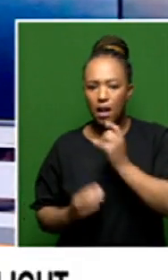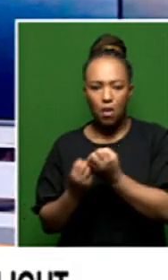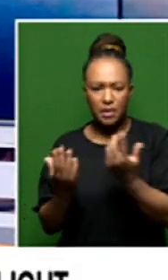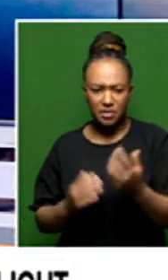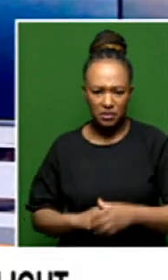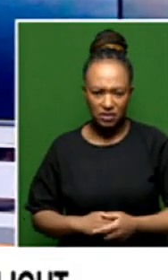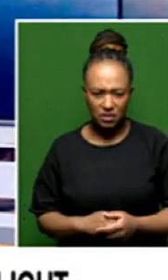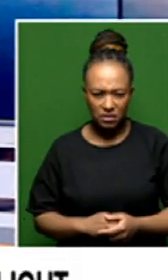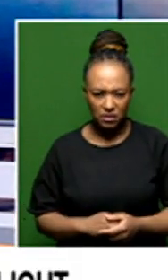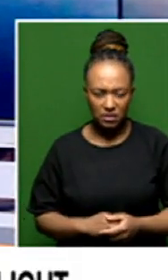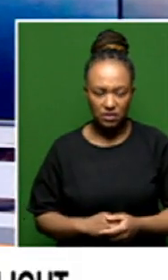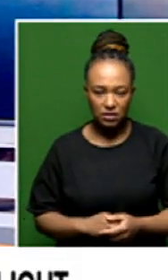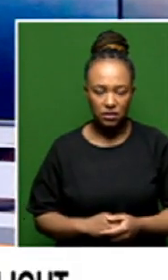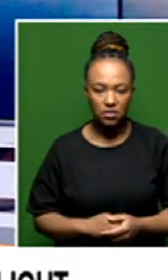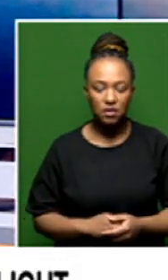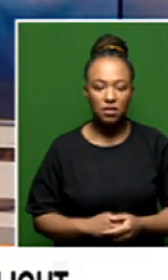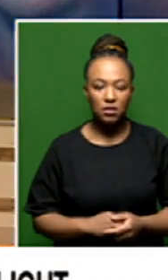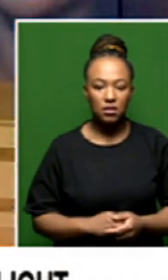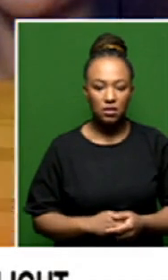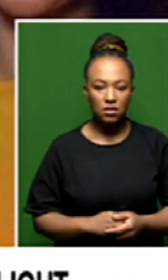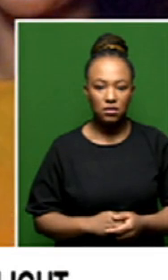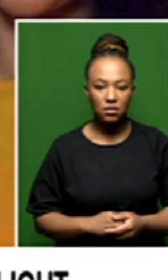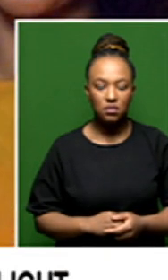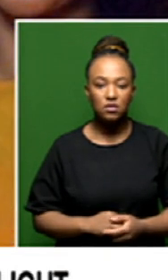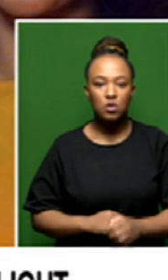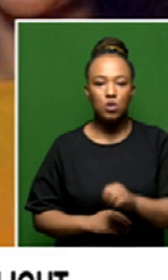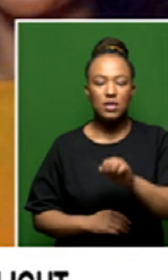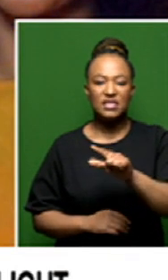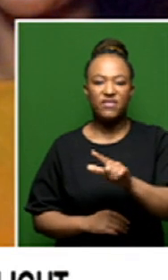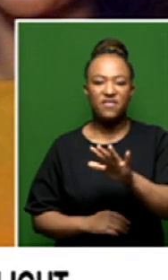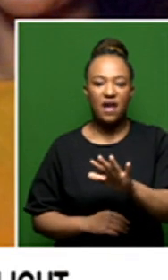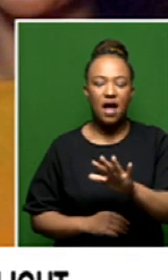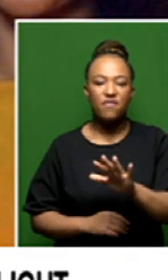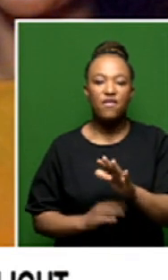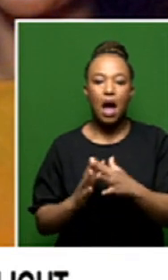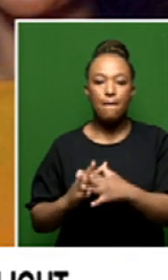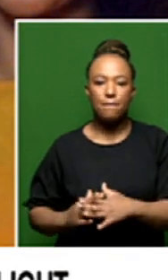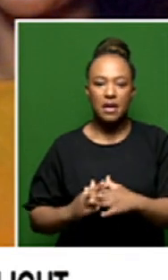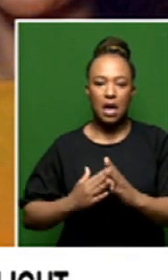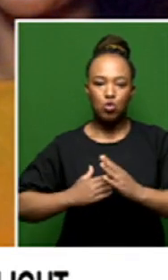hotel? The rate that I was shown was $75 a day.